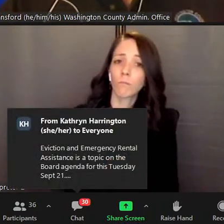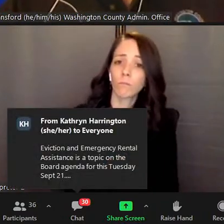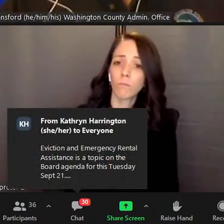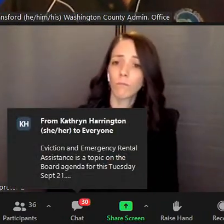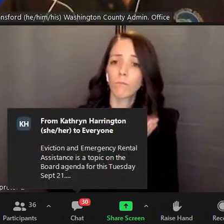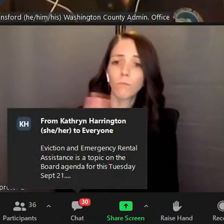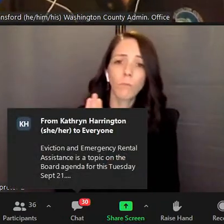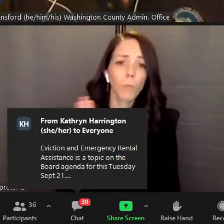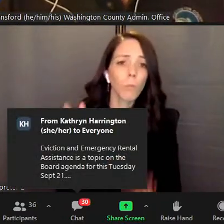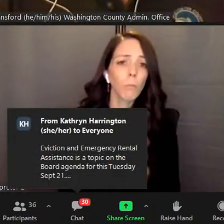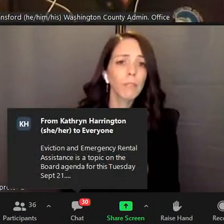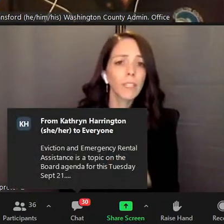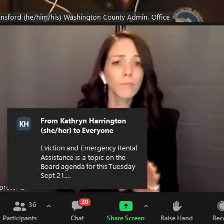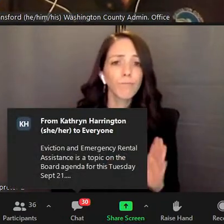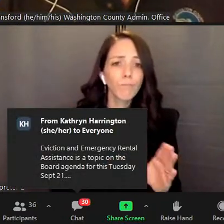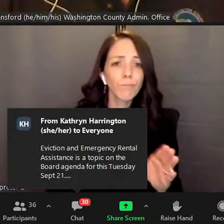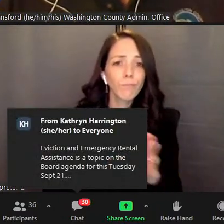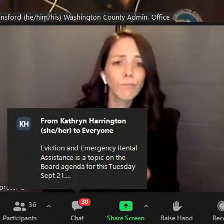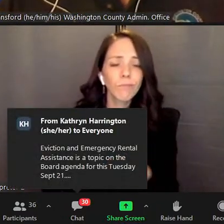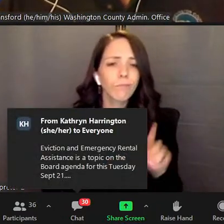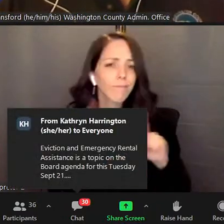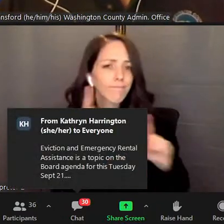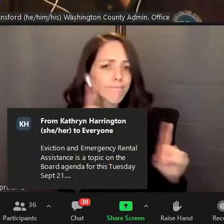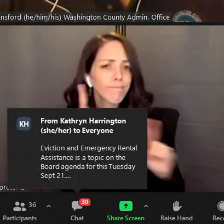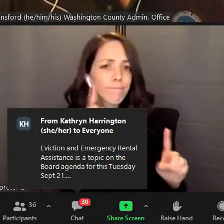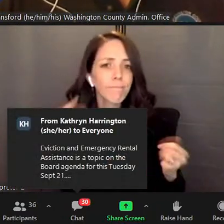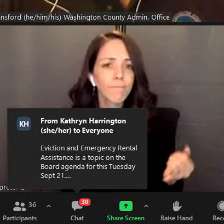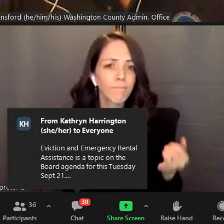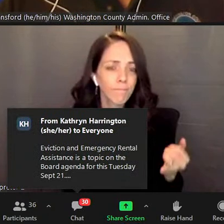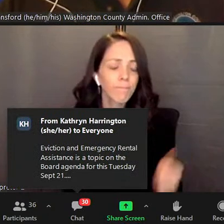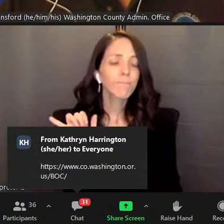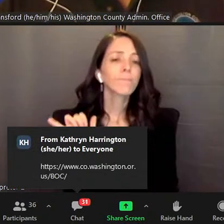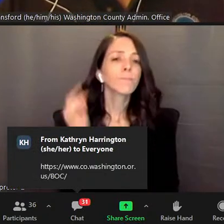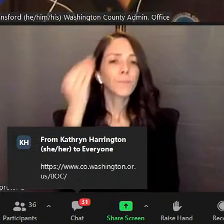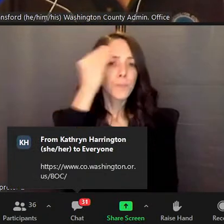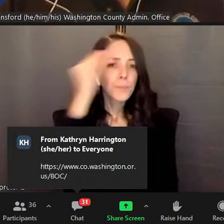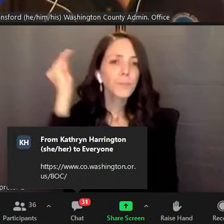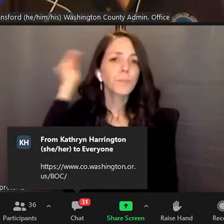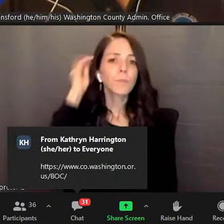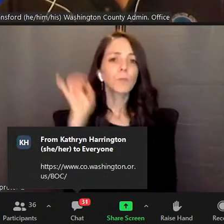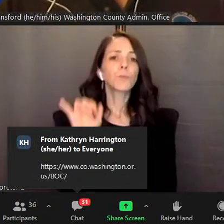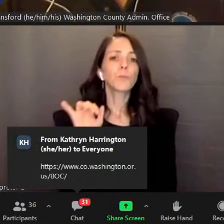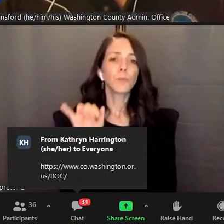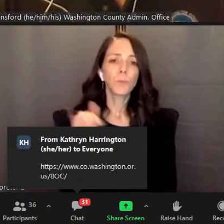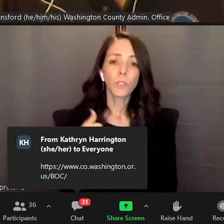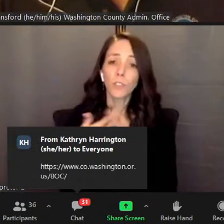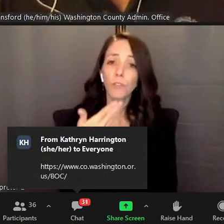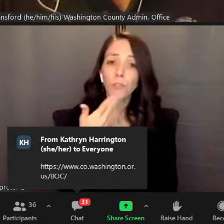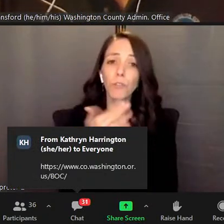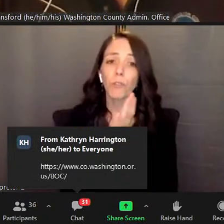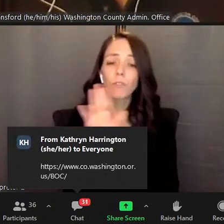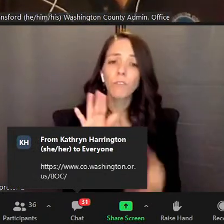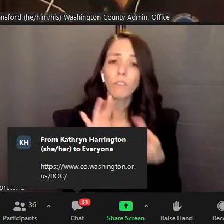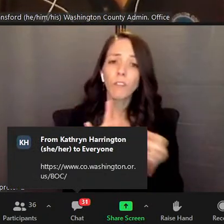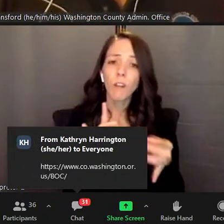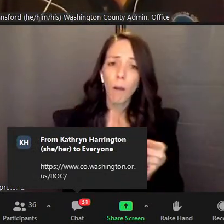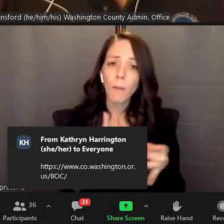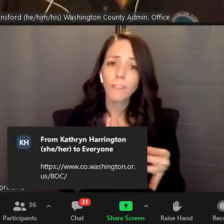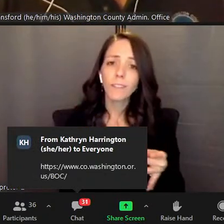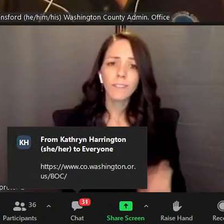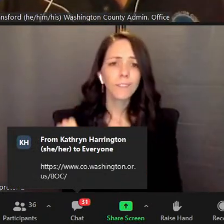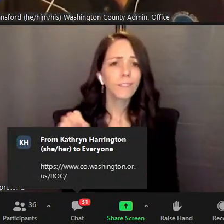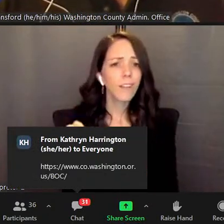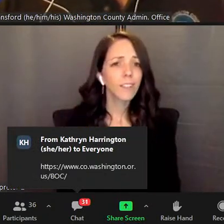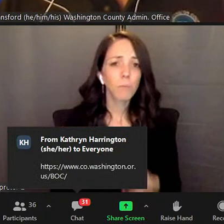I listened more than anything else today, and I think it was good that everyone chimed in. But this is a